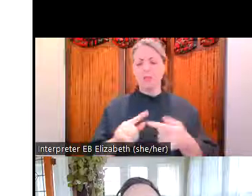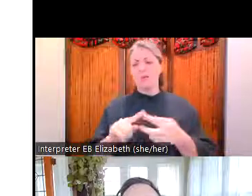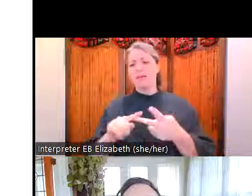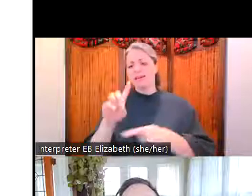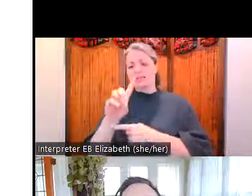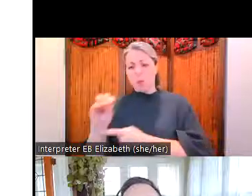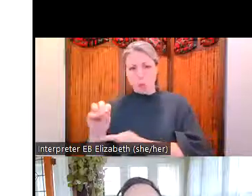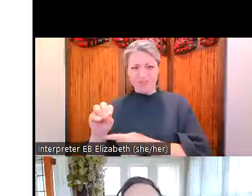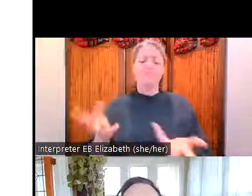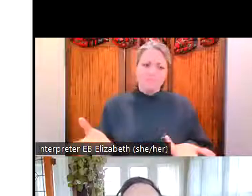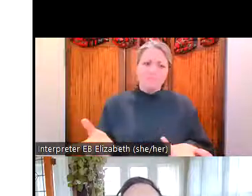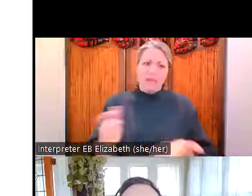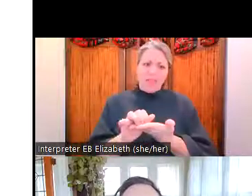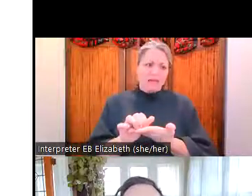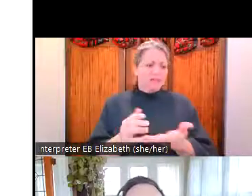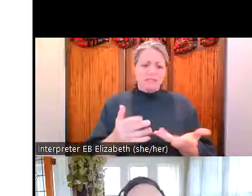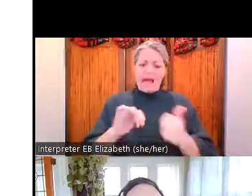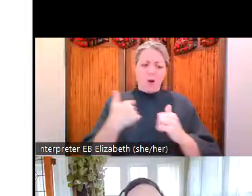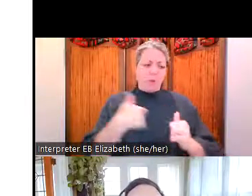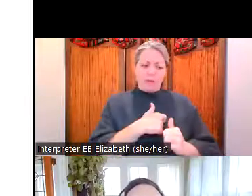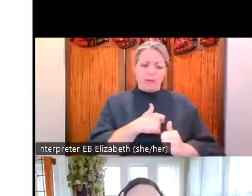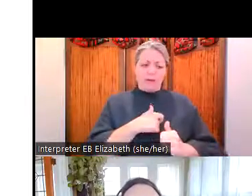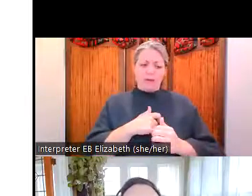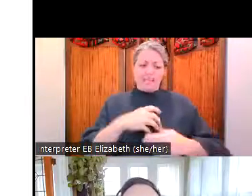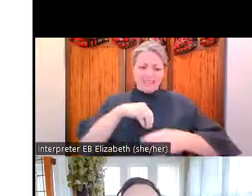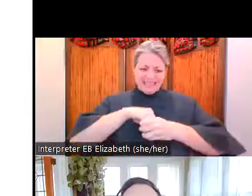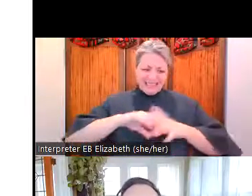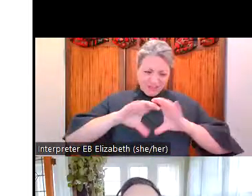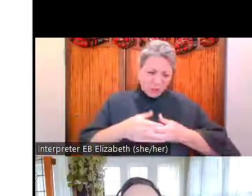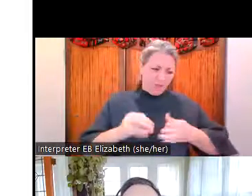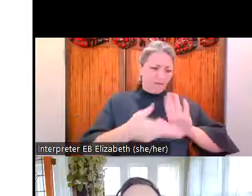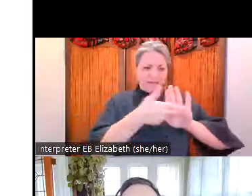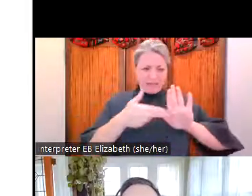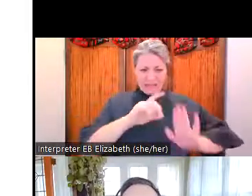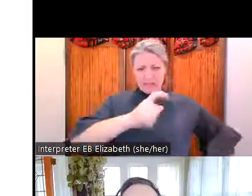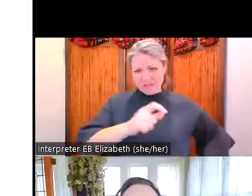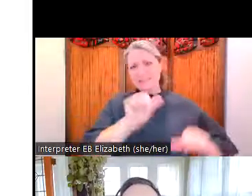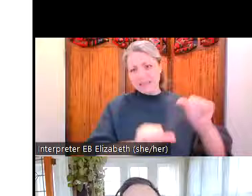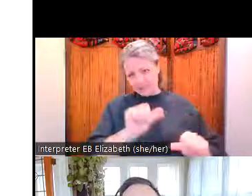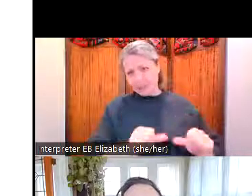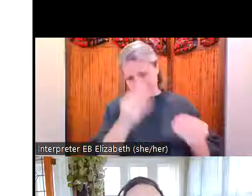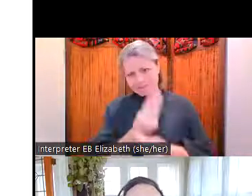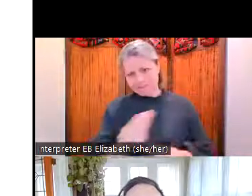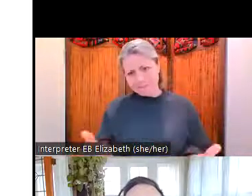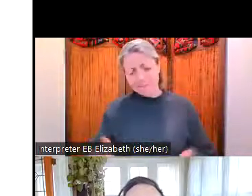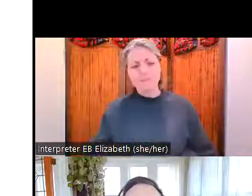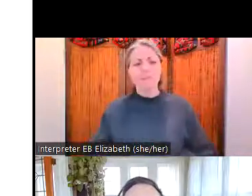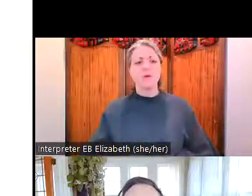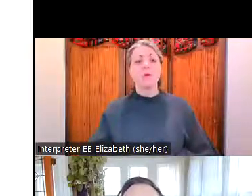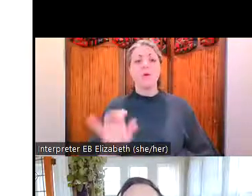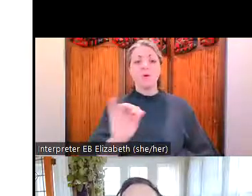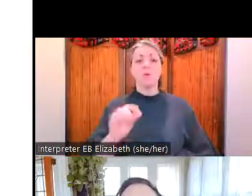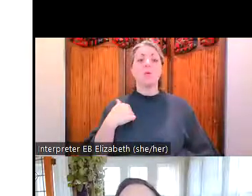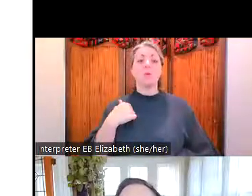of really kind of diagnostic assessment. Secondly, I will be using terms like children and teens